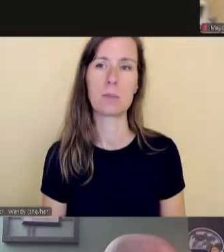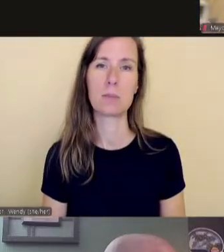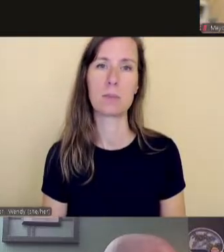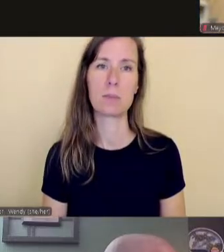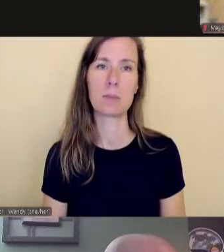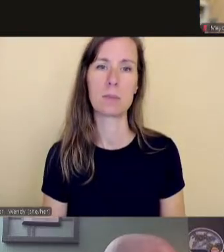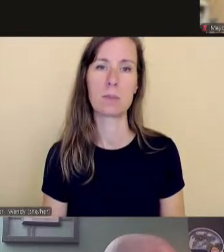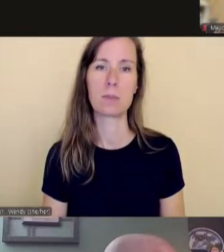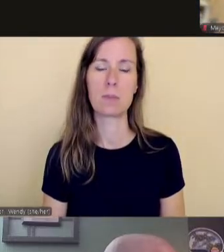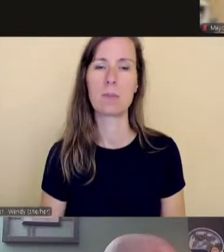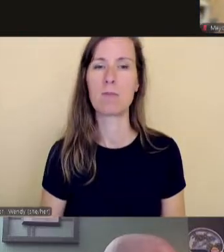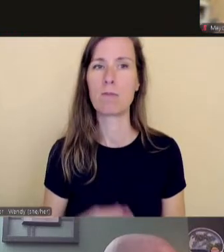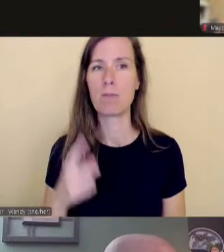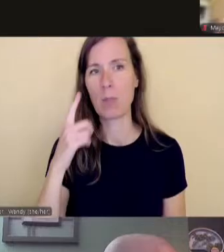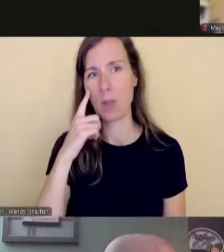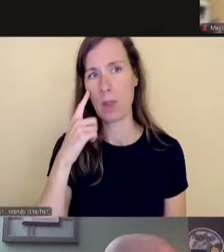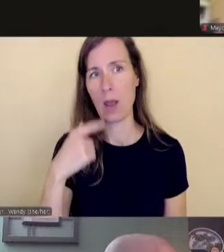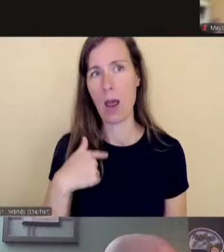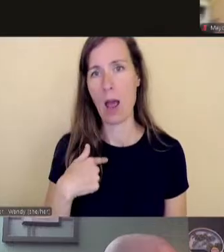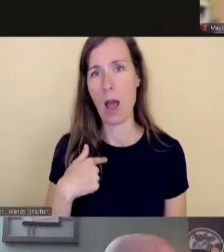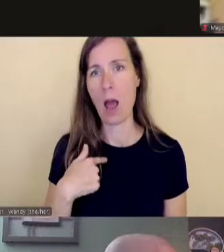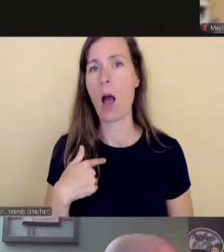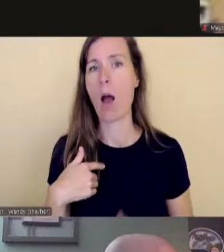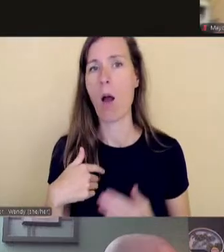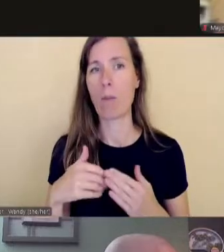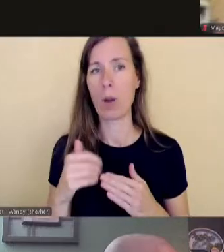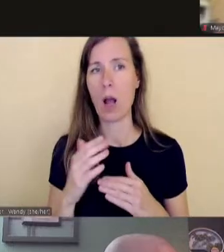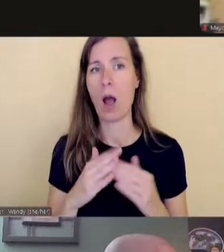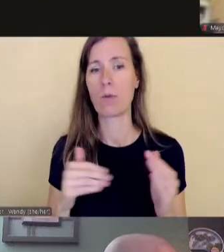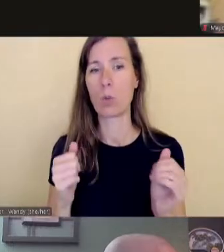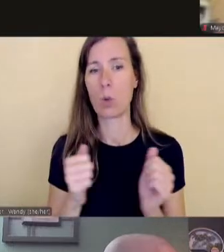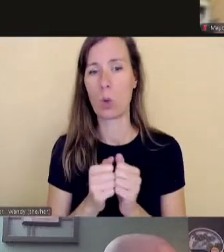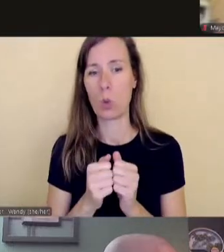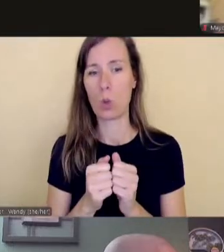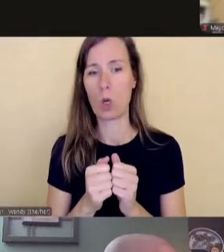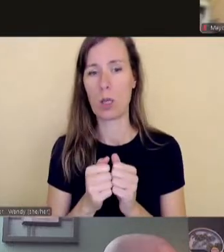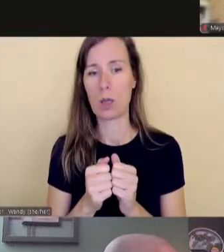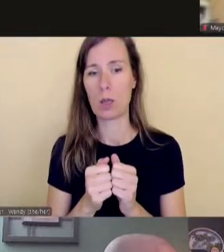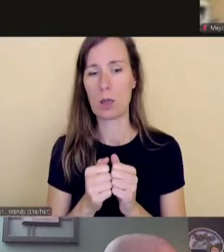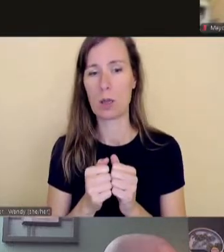I think I'm comfortable supporting that.